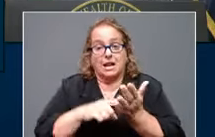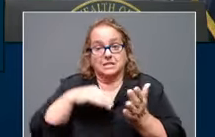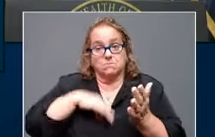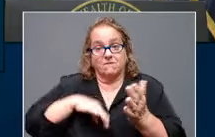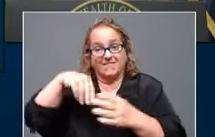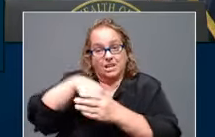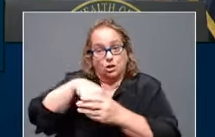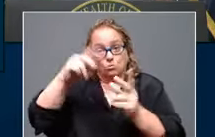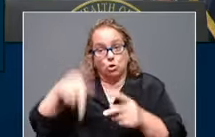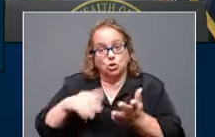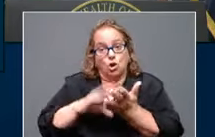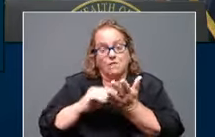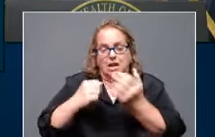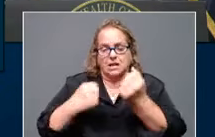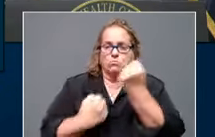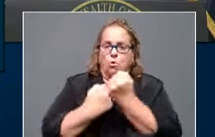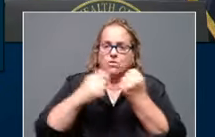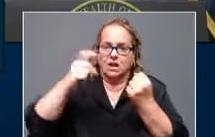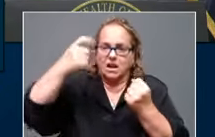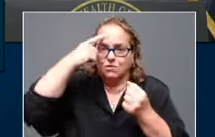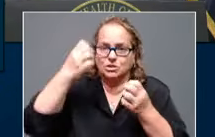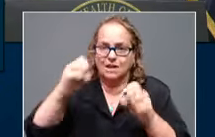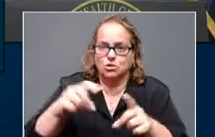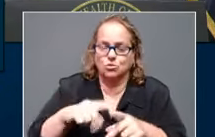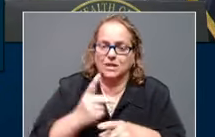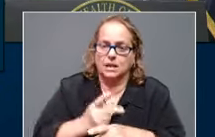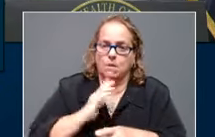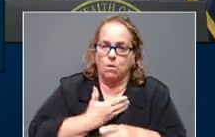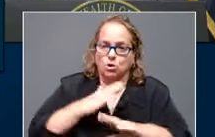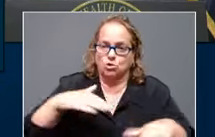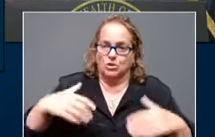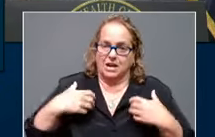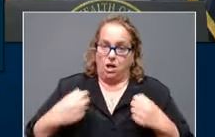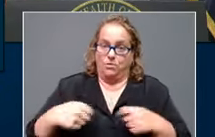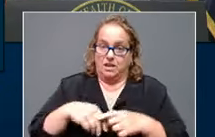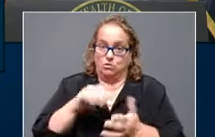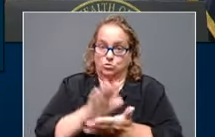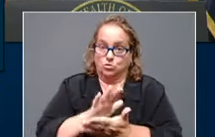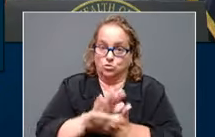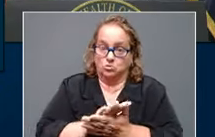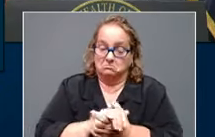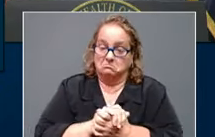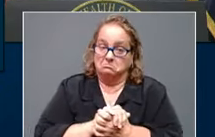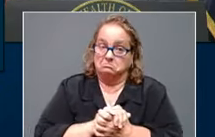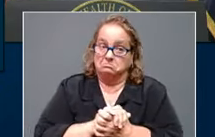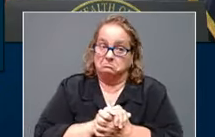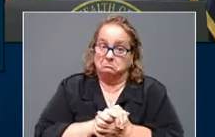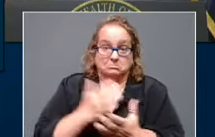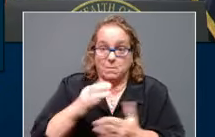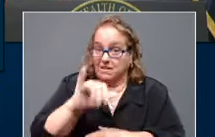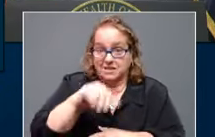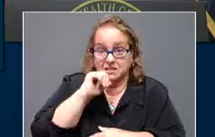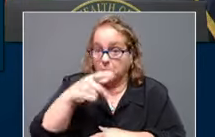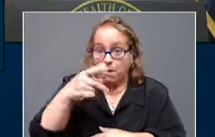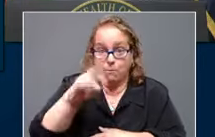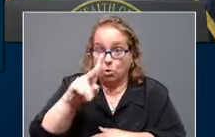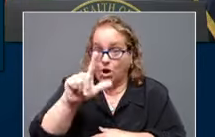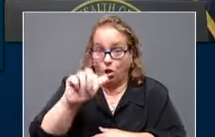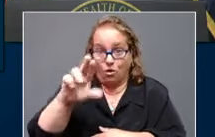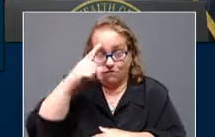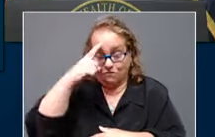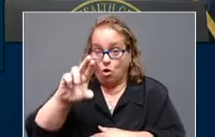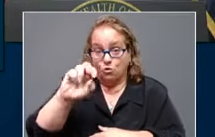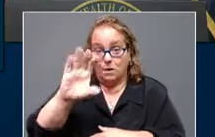the kids in her community. Here's Kathy Bethel, the Muhlenberg County Health Department. Our children need to be in class,